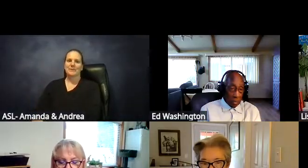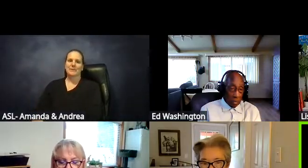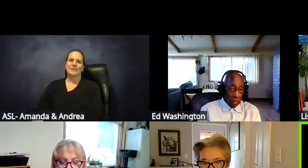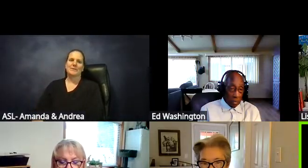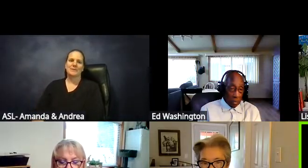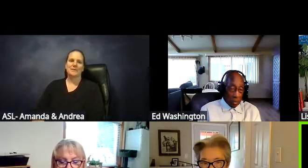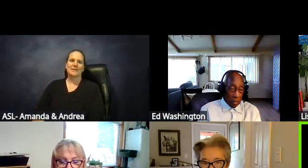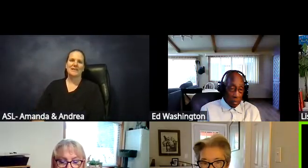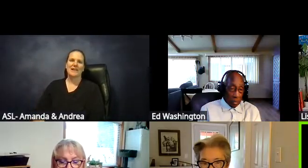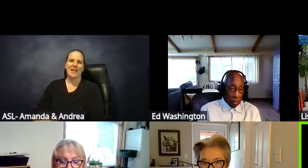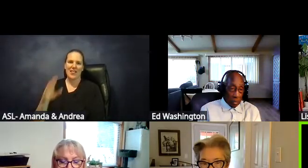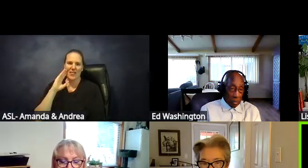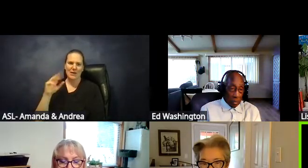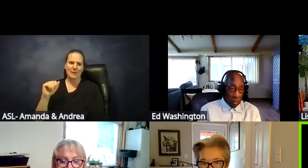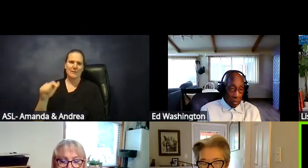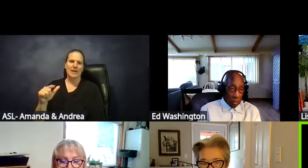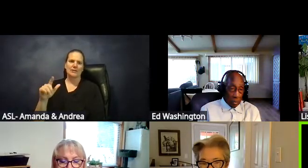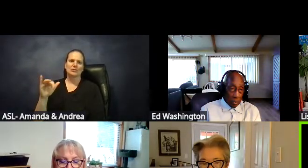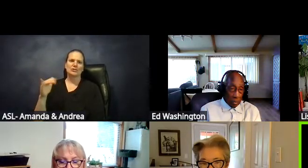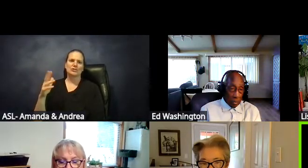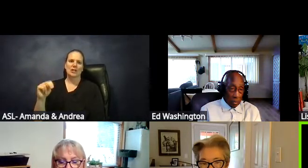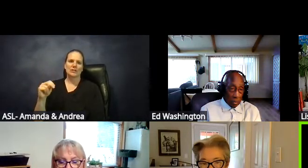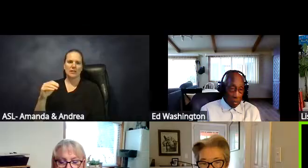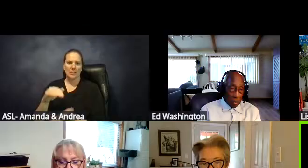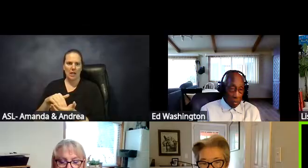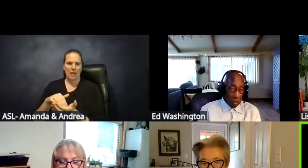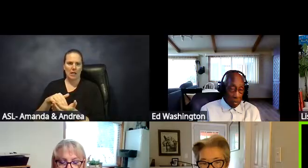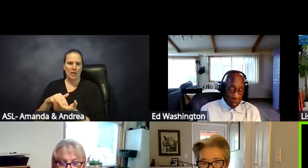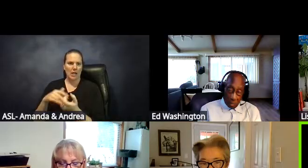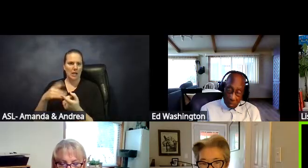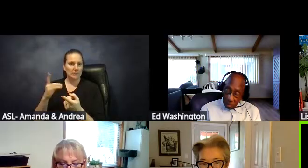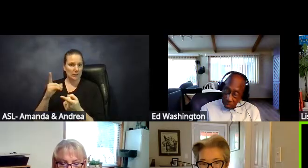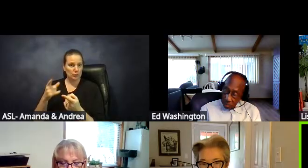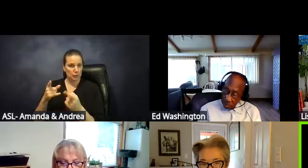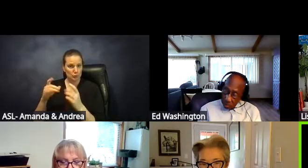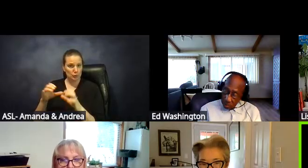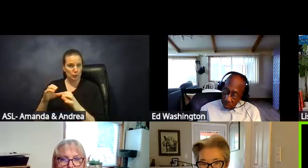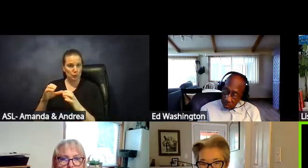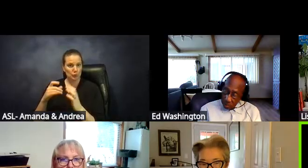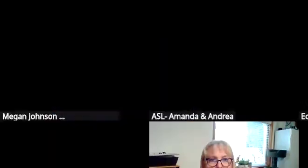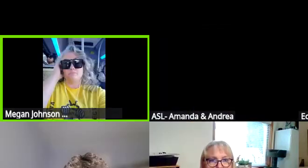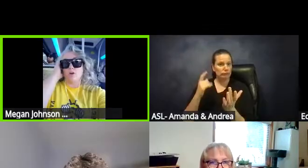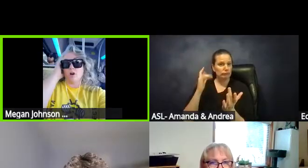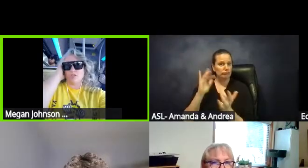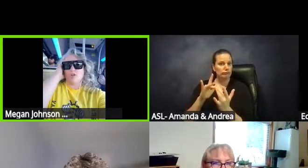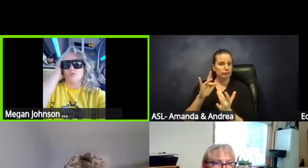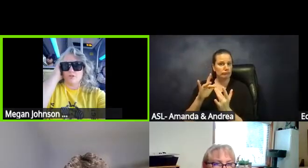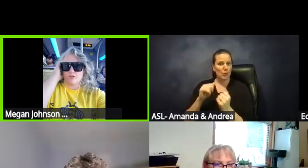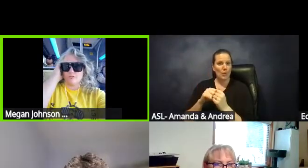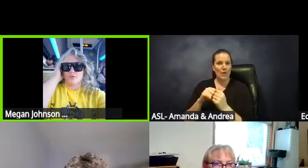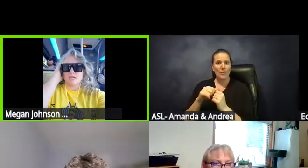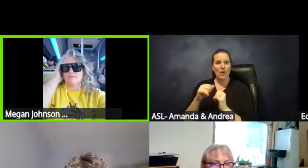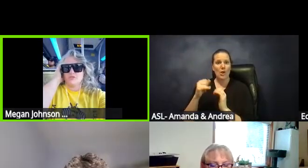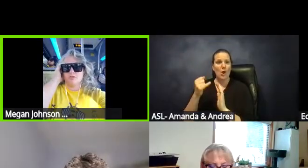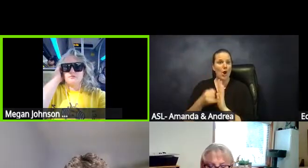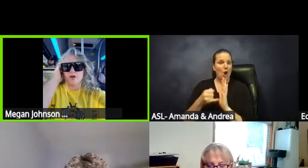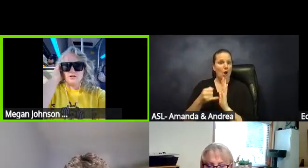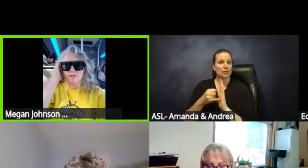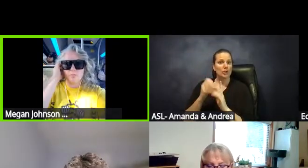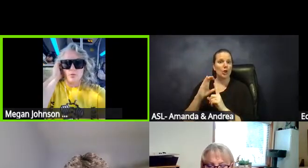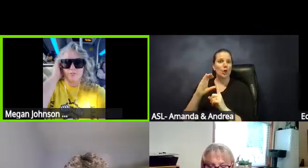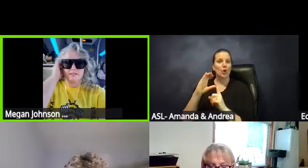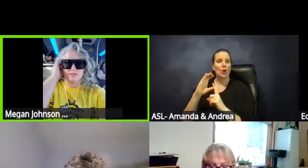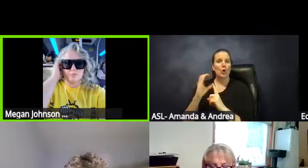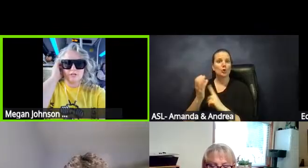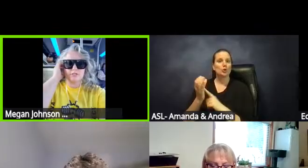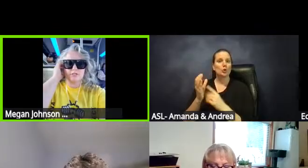Hi all, Meg Johnson here again. Have we done any reach out with the arts and culture community so far on